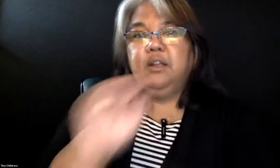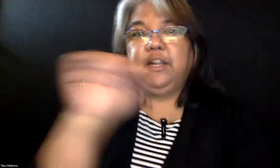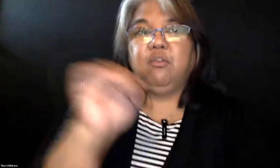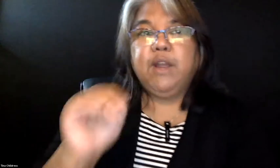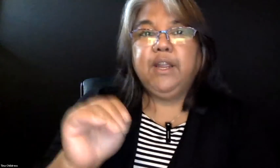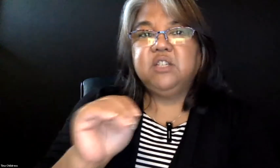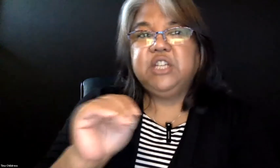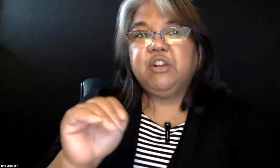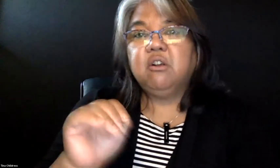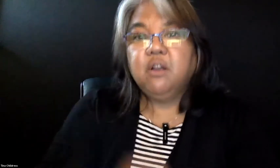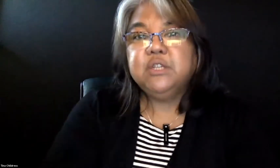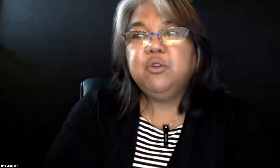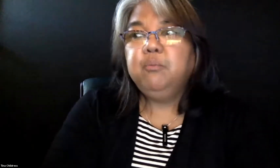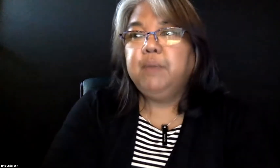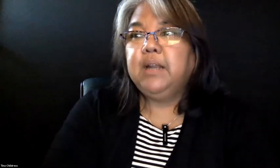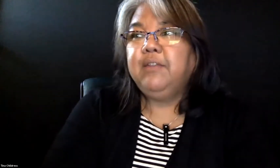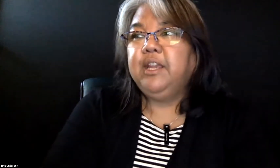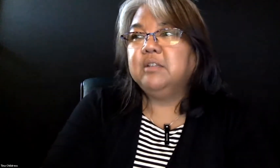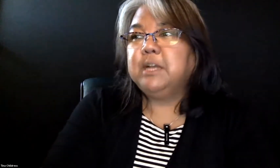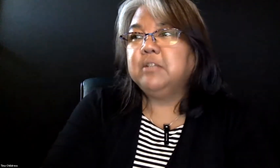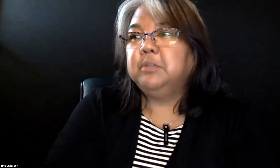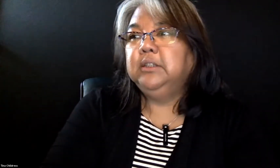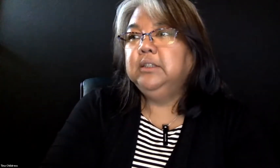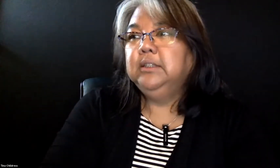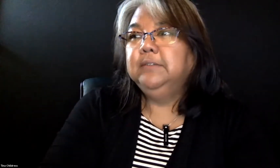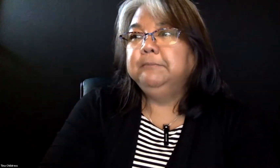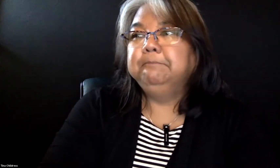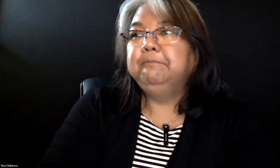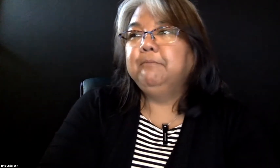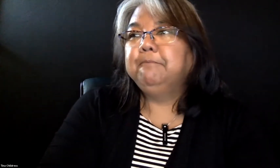have like the right tier of Zoom, but I think it's possible.